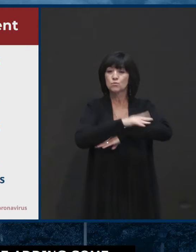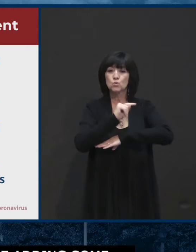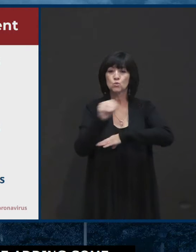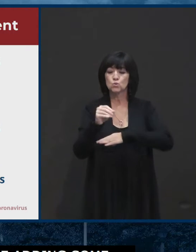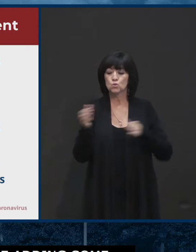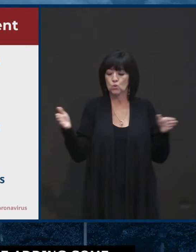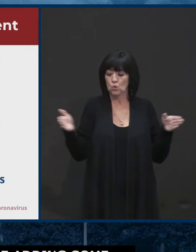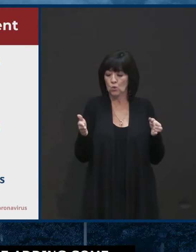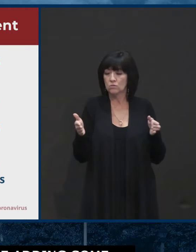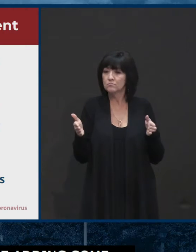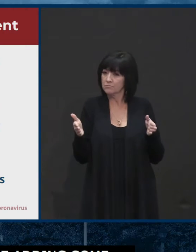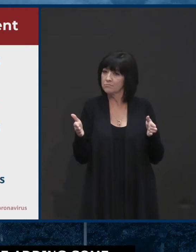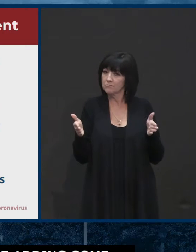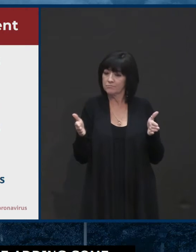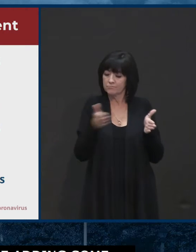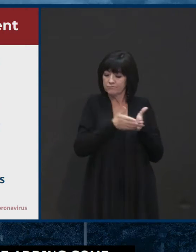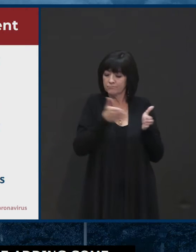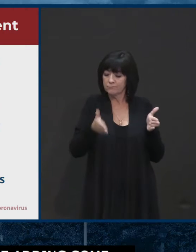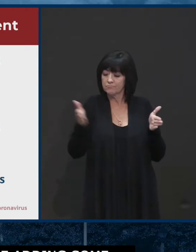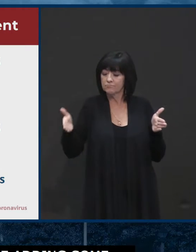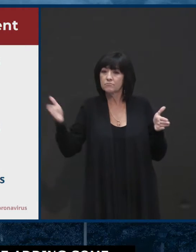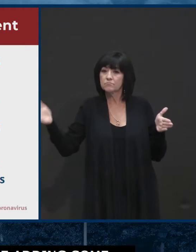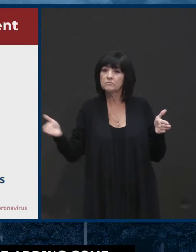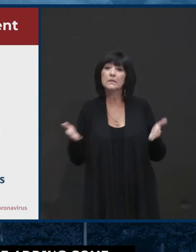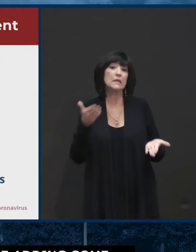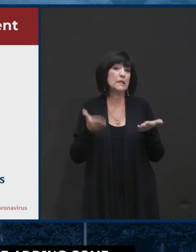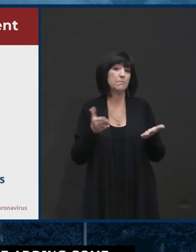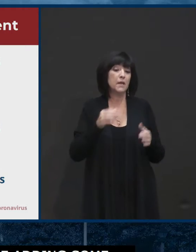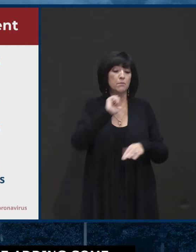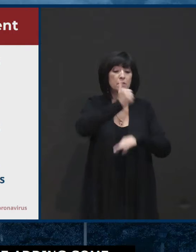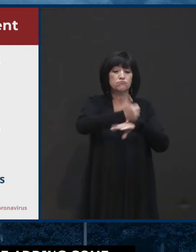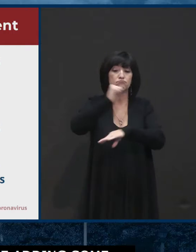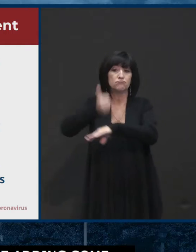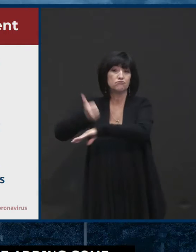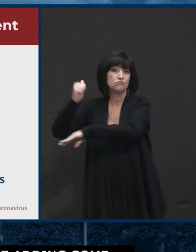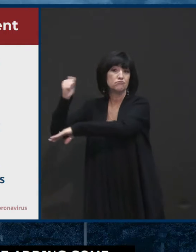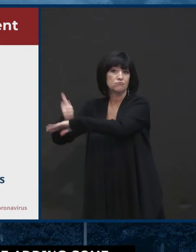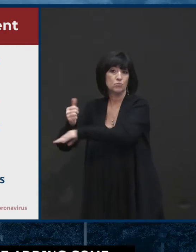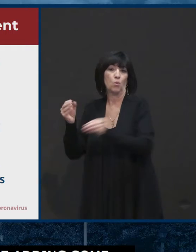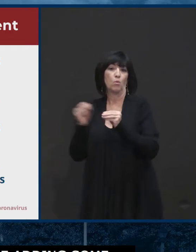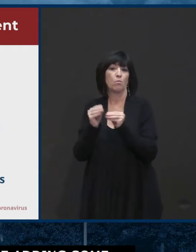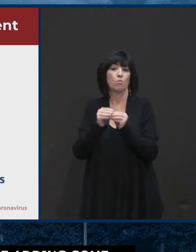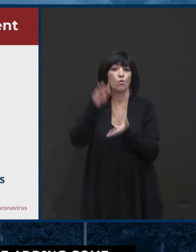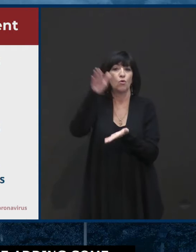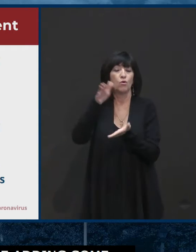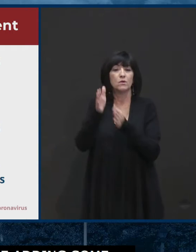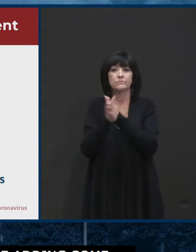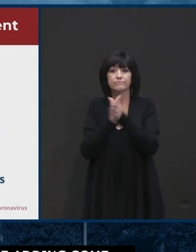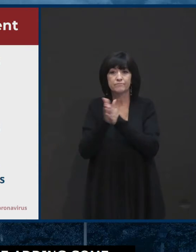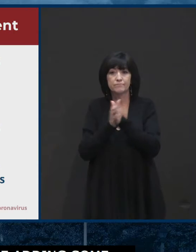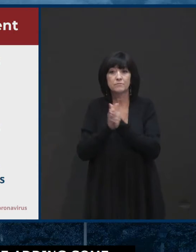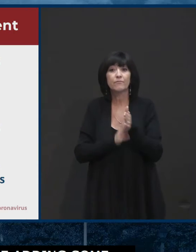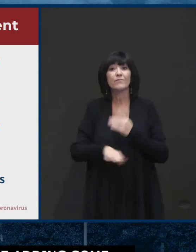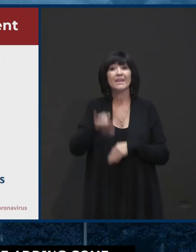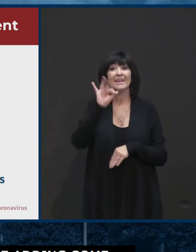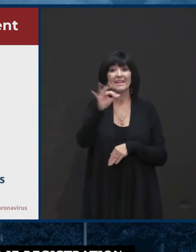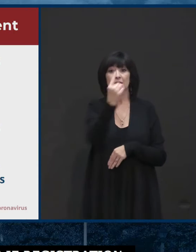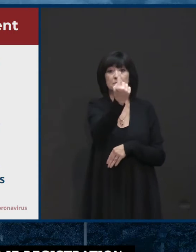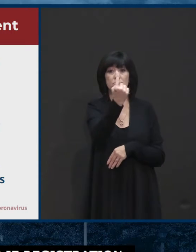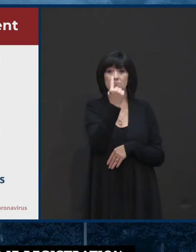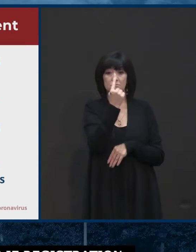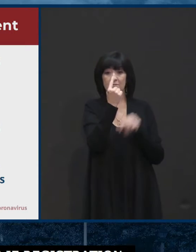there's cleaning and sanitizing products available if there's an ill person. I think the Delaware